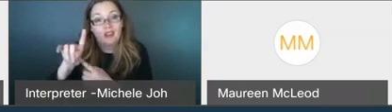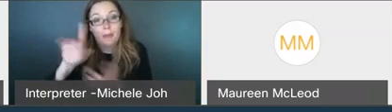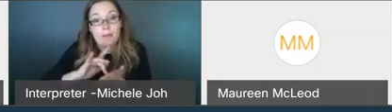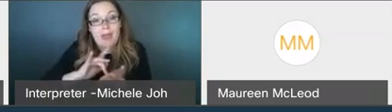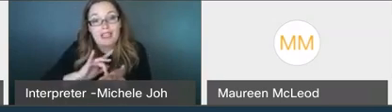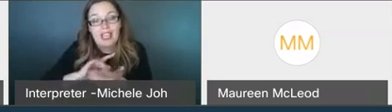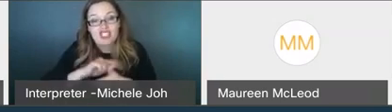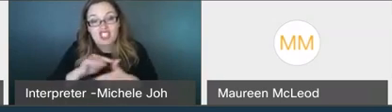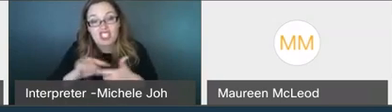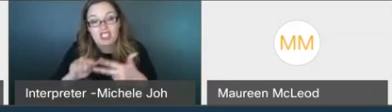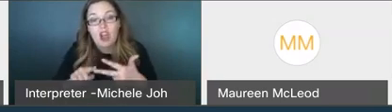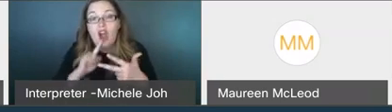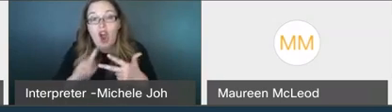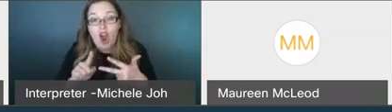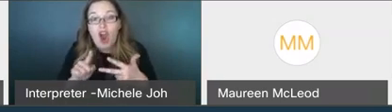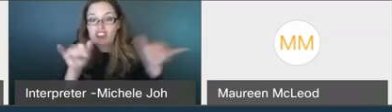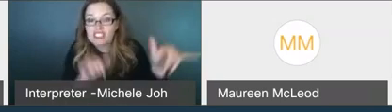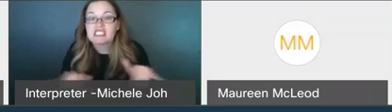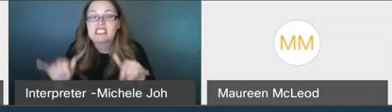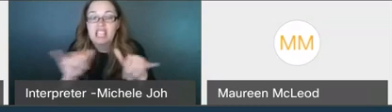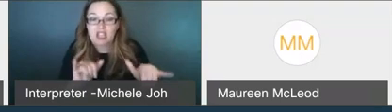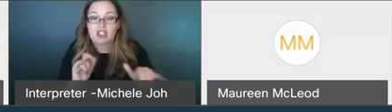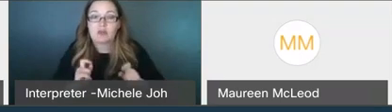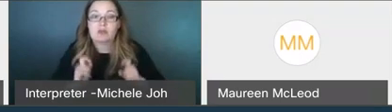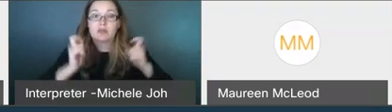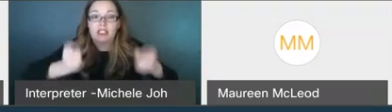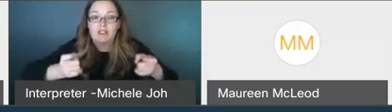medications that I'm telling you about are certainly the standard of care for this exact reason.